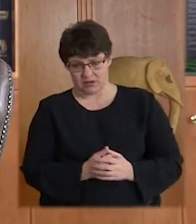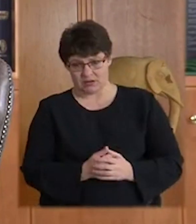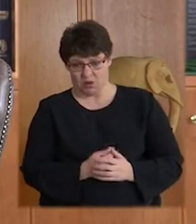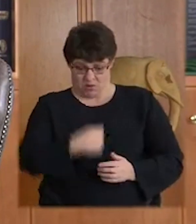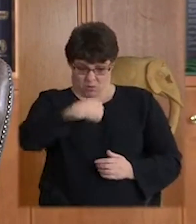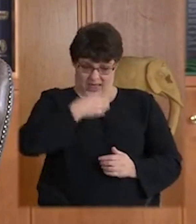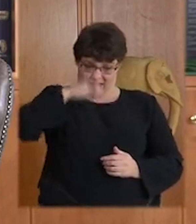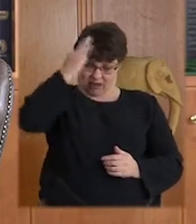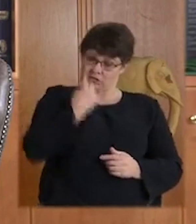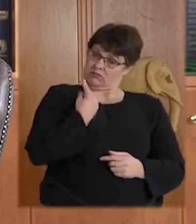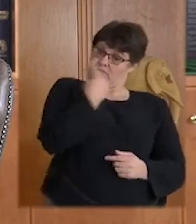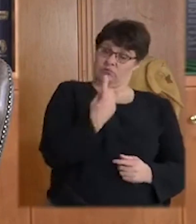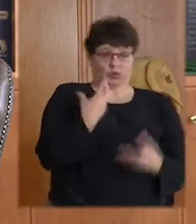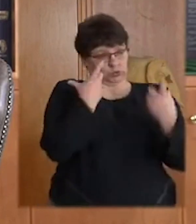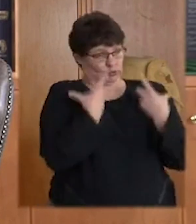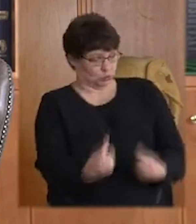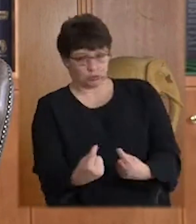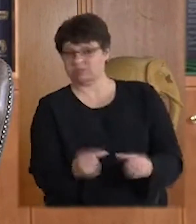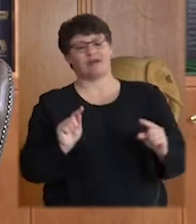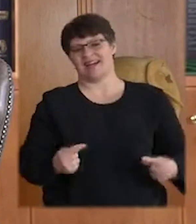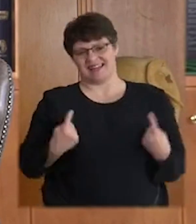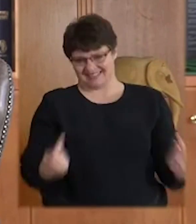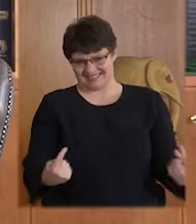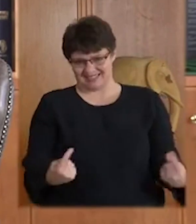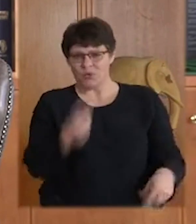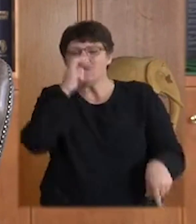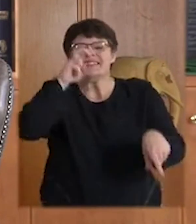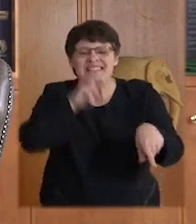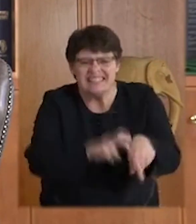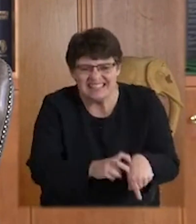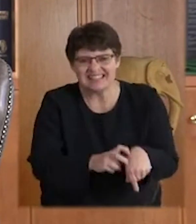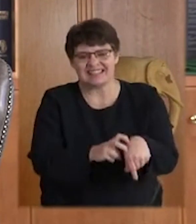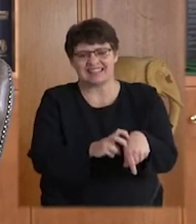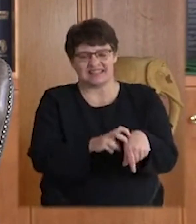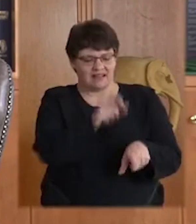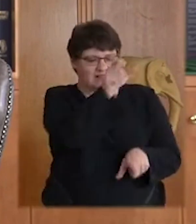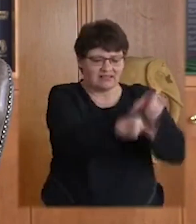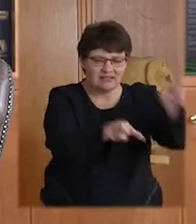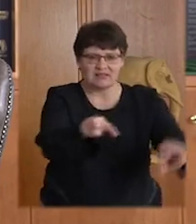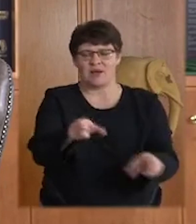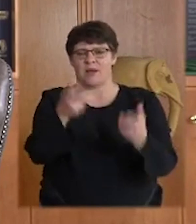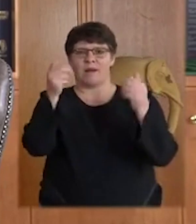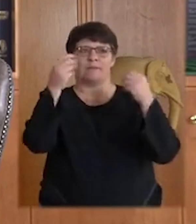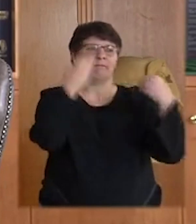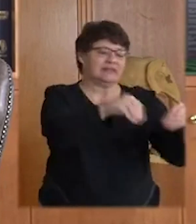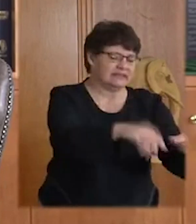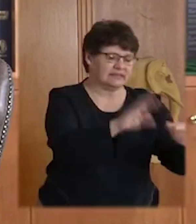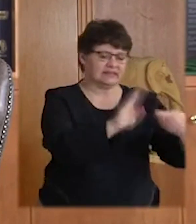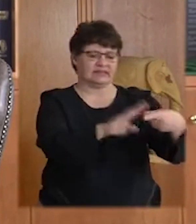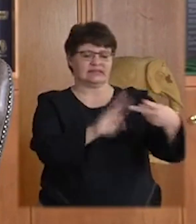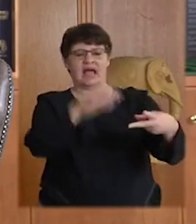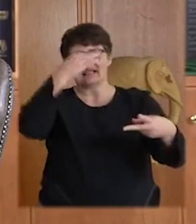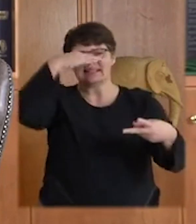alone. The collaborative spirit with which government, business, labor, and